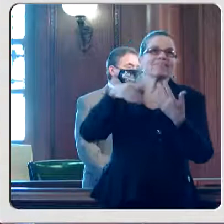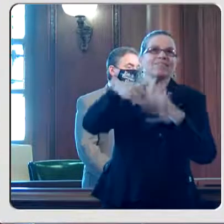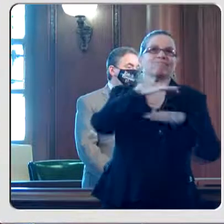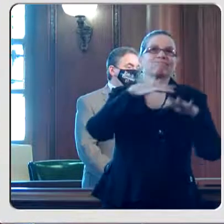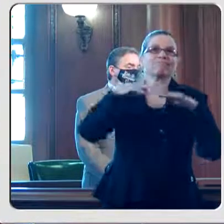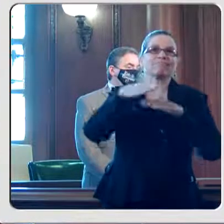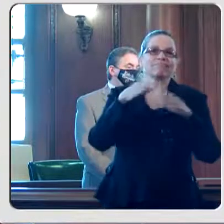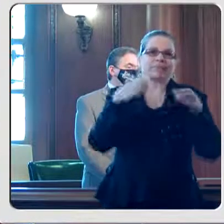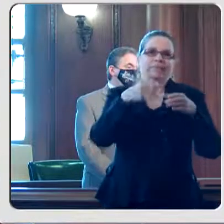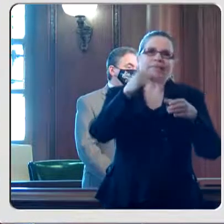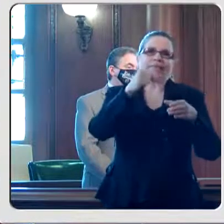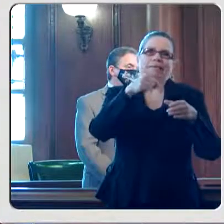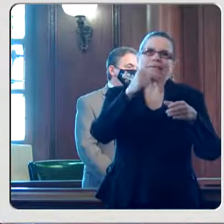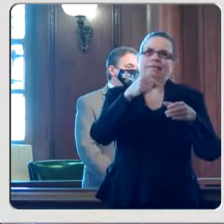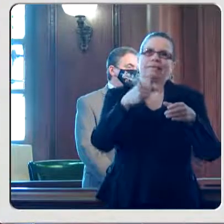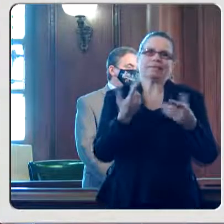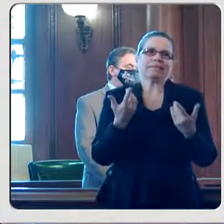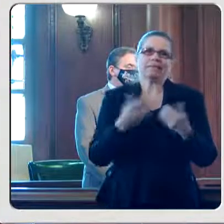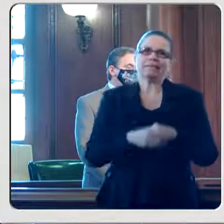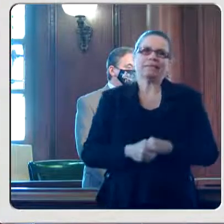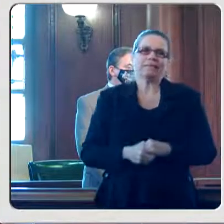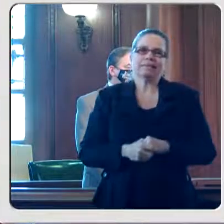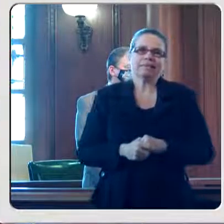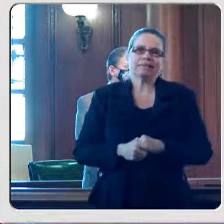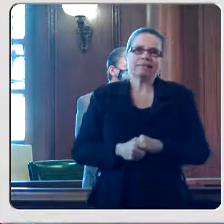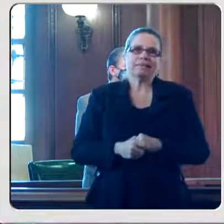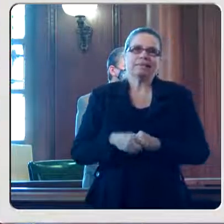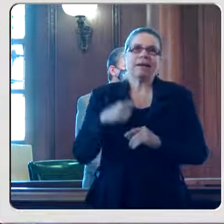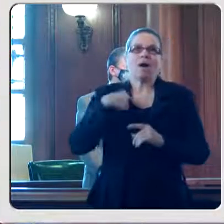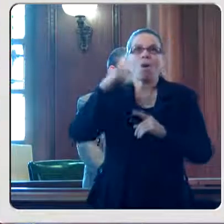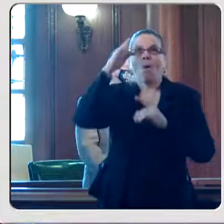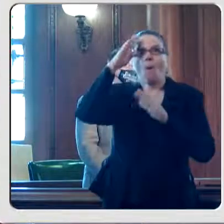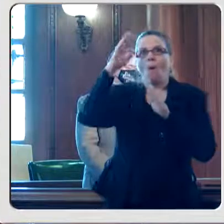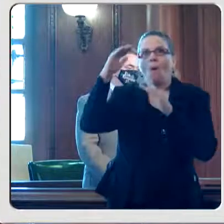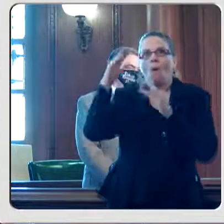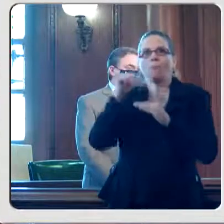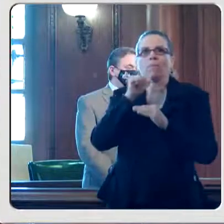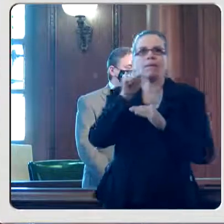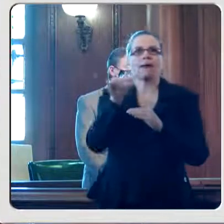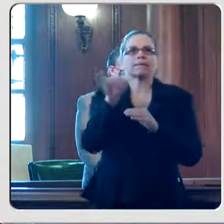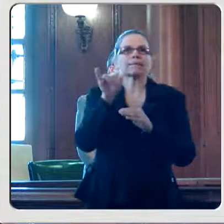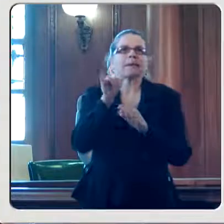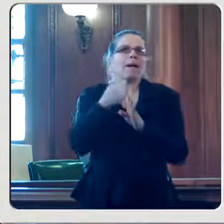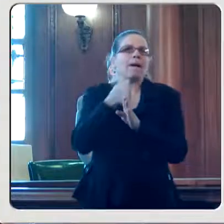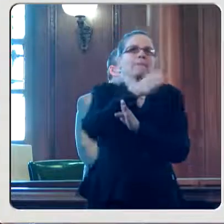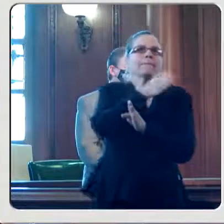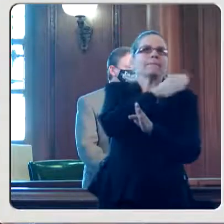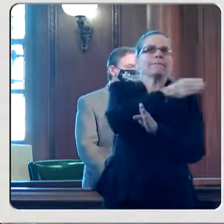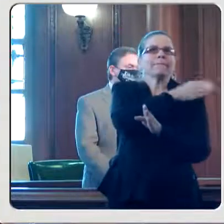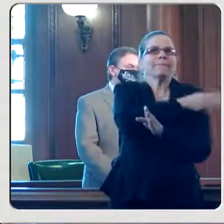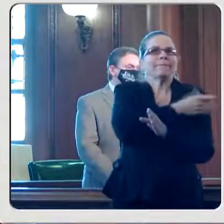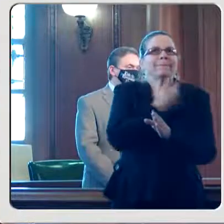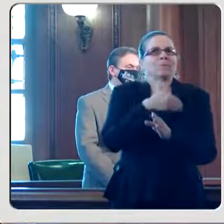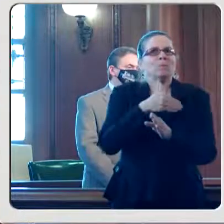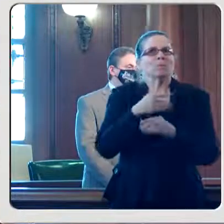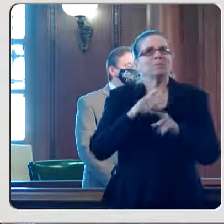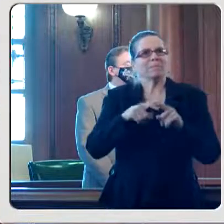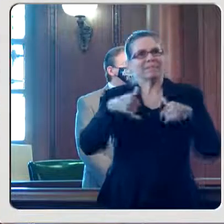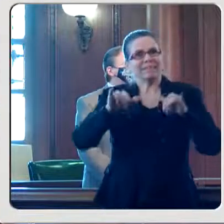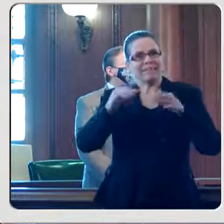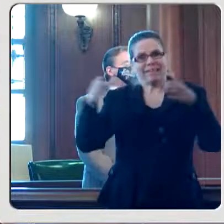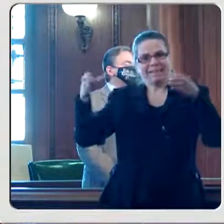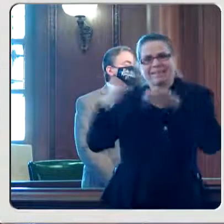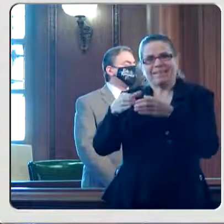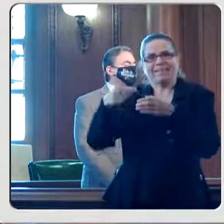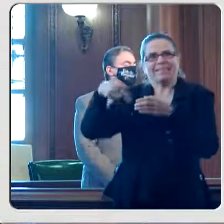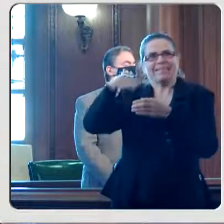in the past, there were some gatherings, and it is our hope that over this past weekend, individuals